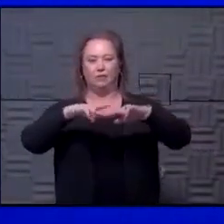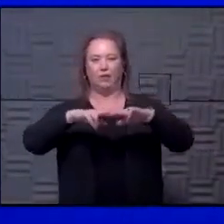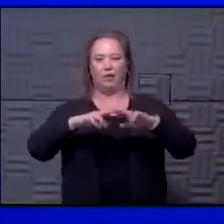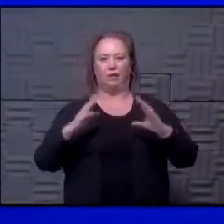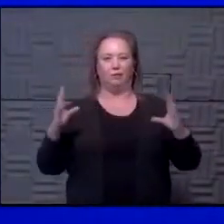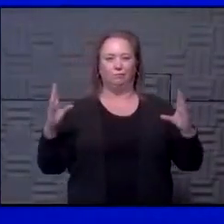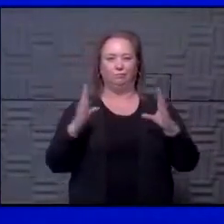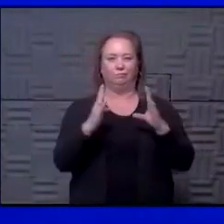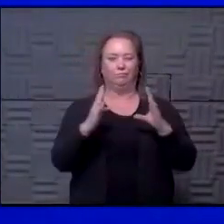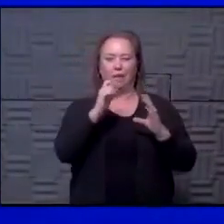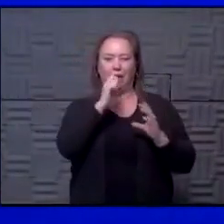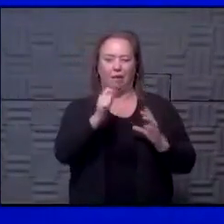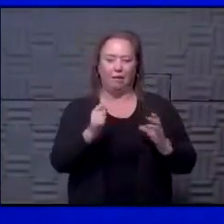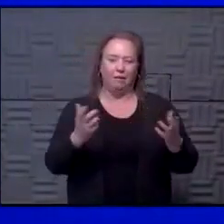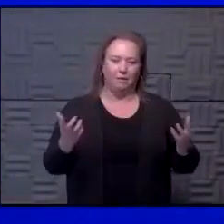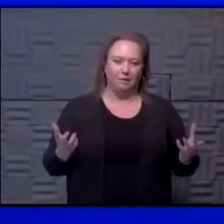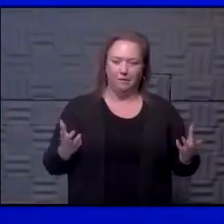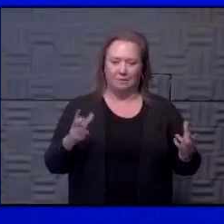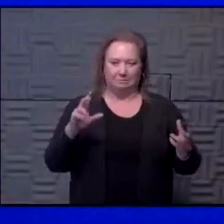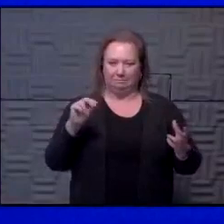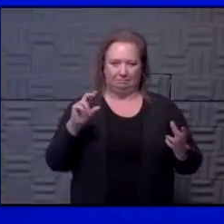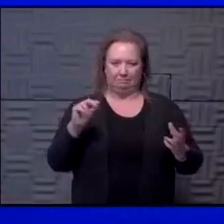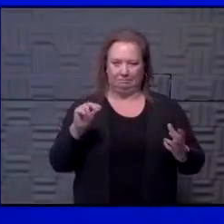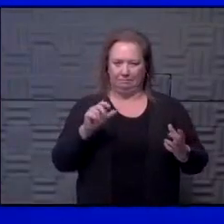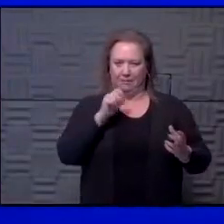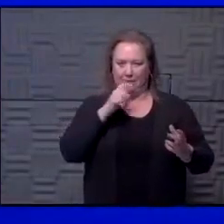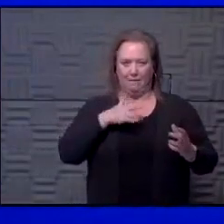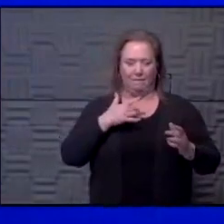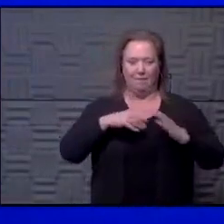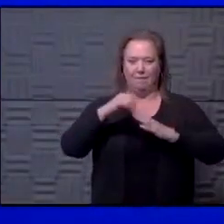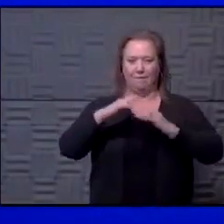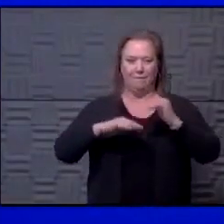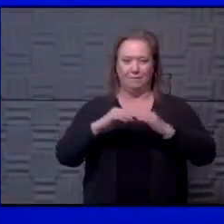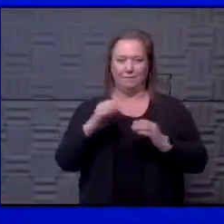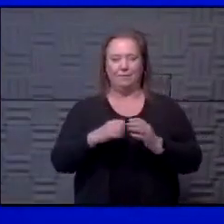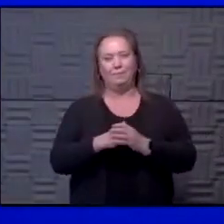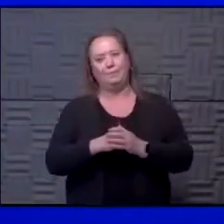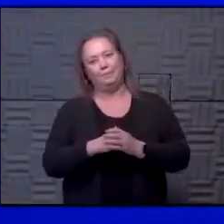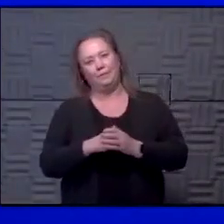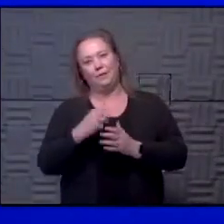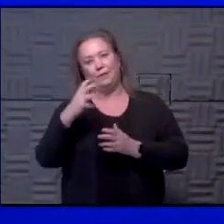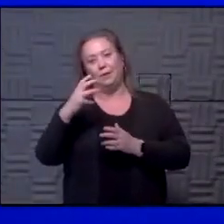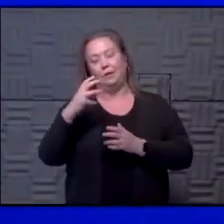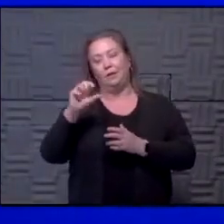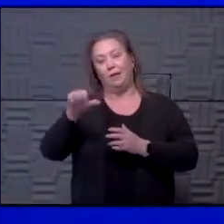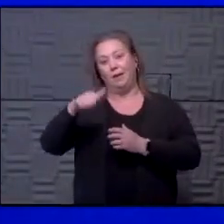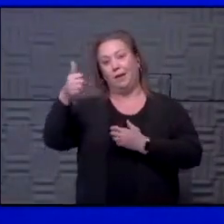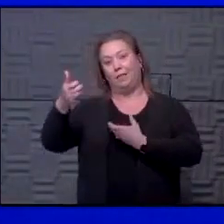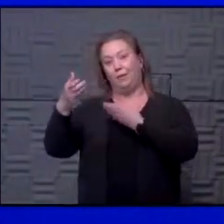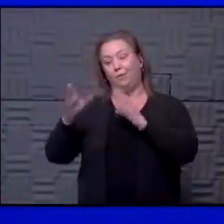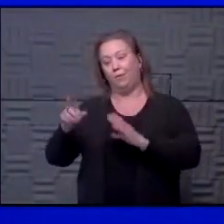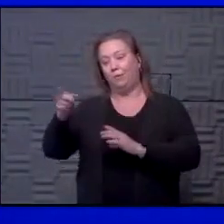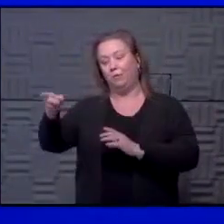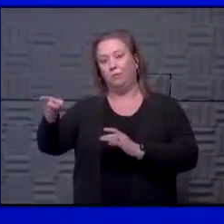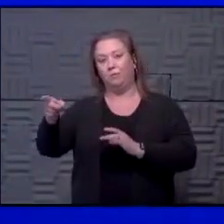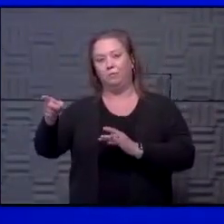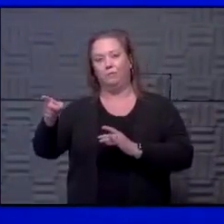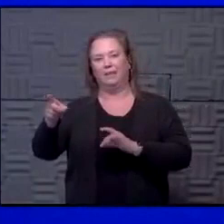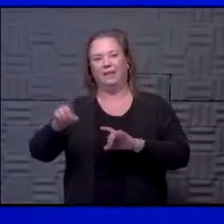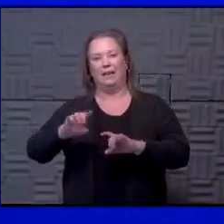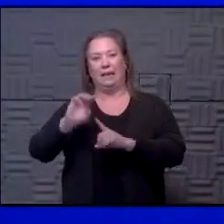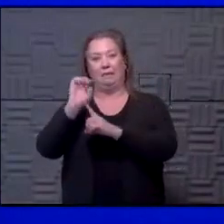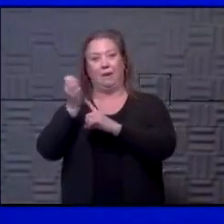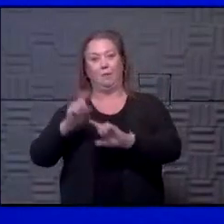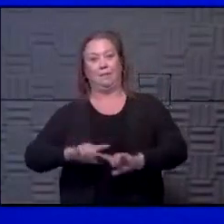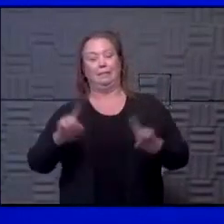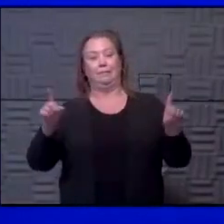6 feet apart. So we're like, no, I don't feel that comfortable. So then we went to another room, and it doesn't have the same environment. But you know